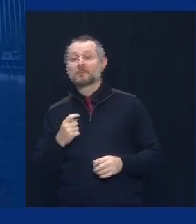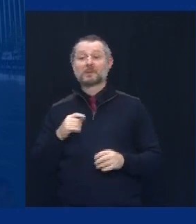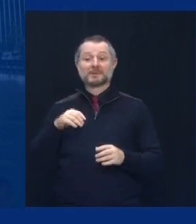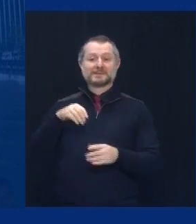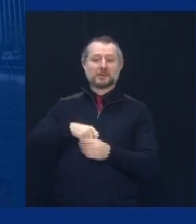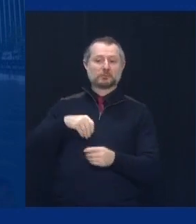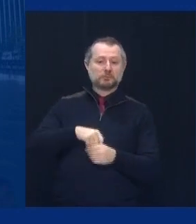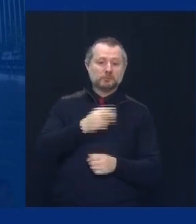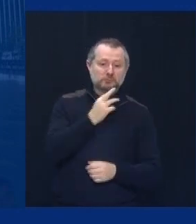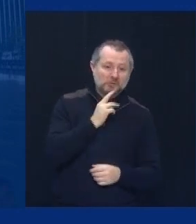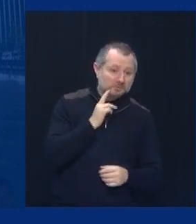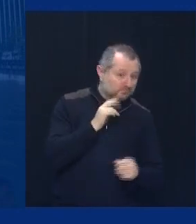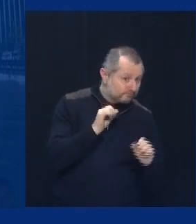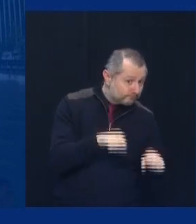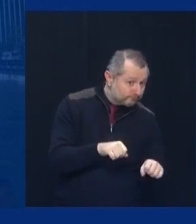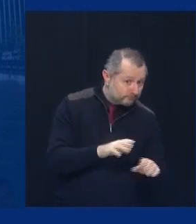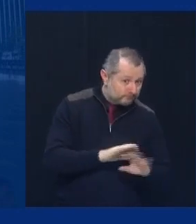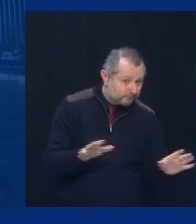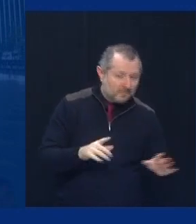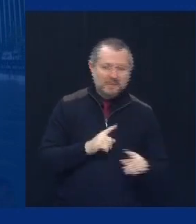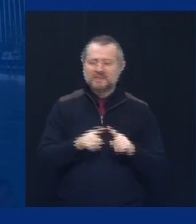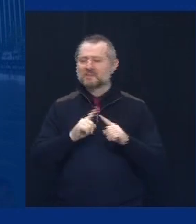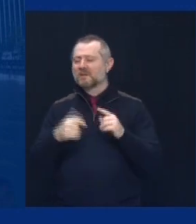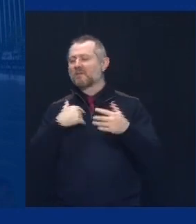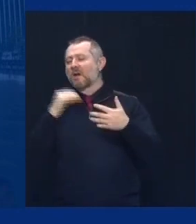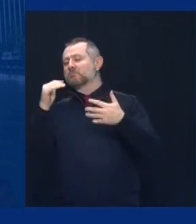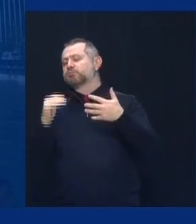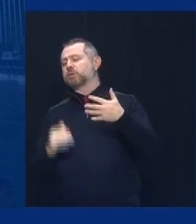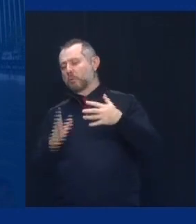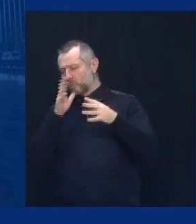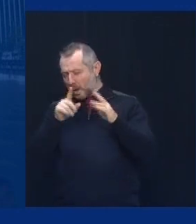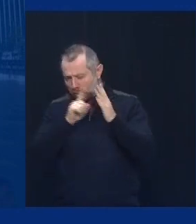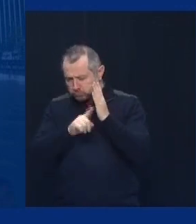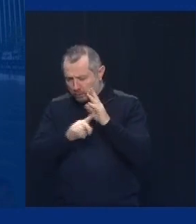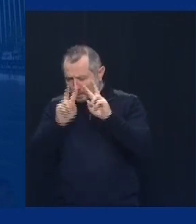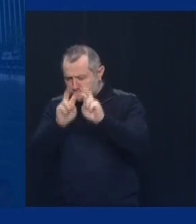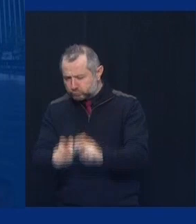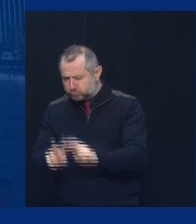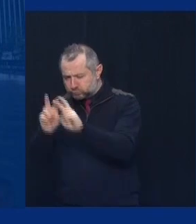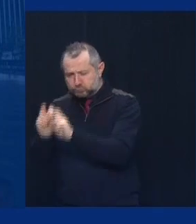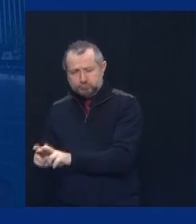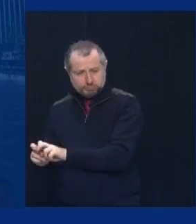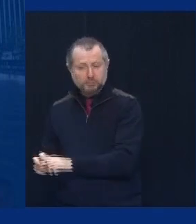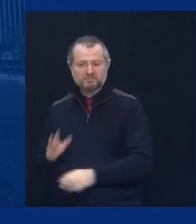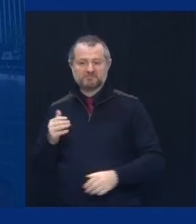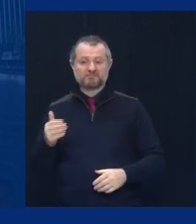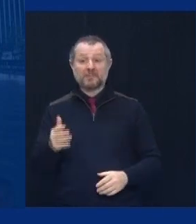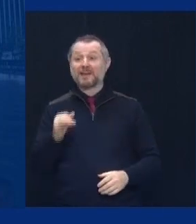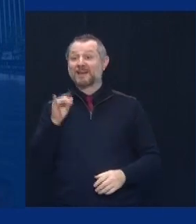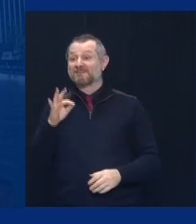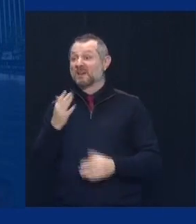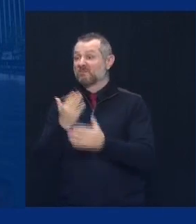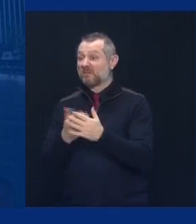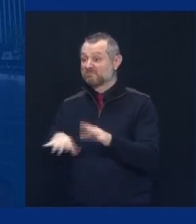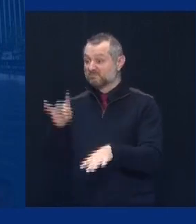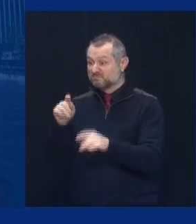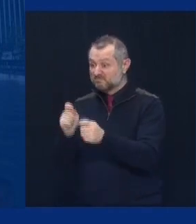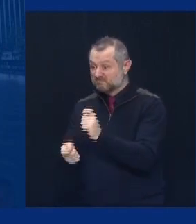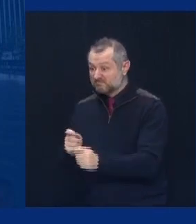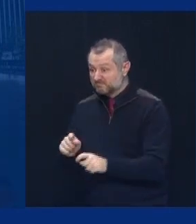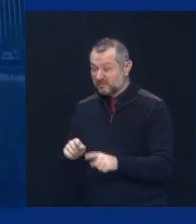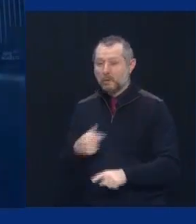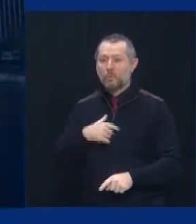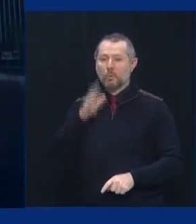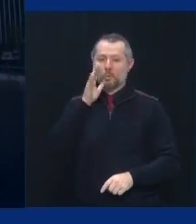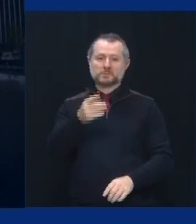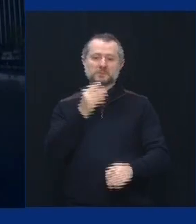those categories that we were seeing on the chart. Facts change, opinions change. Facts change, we adjust